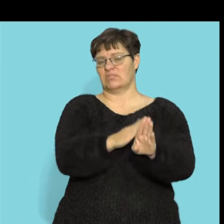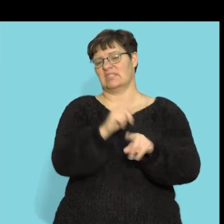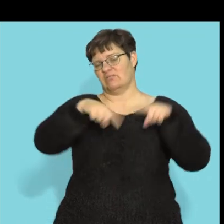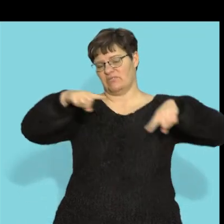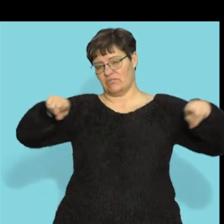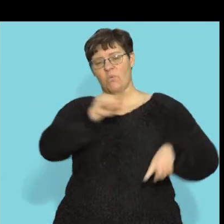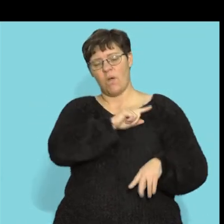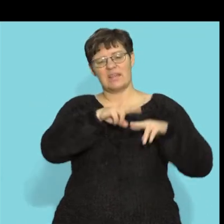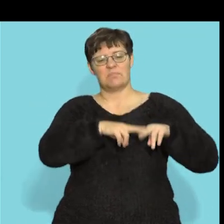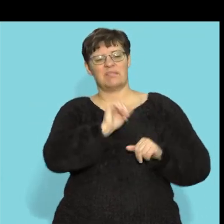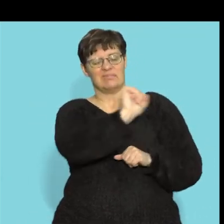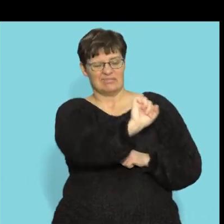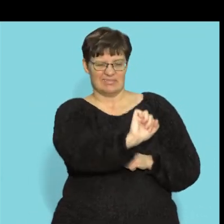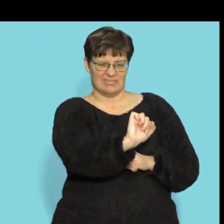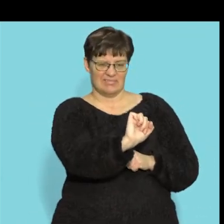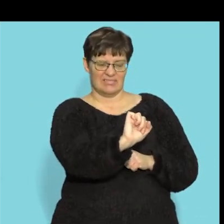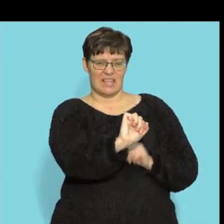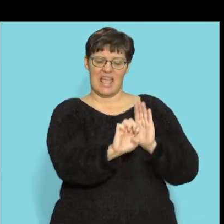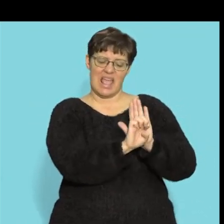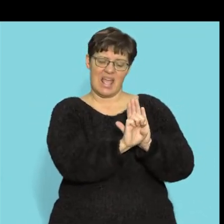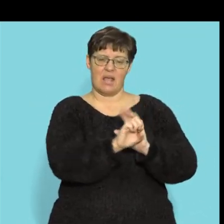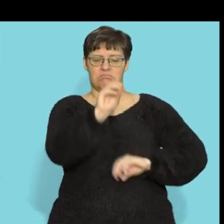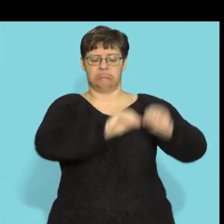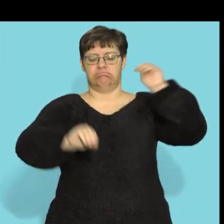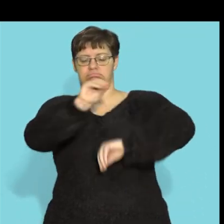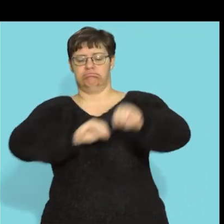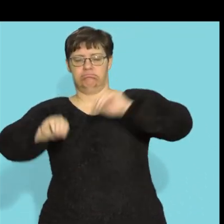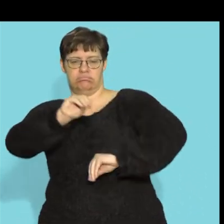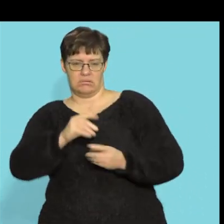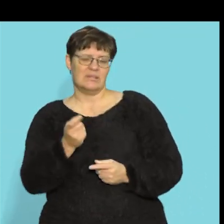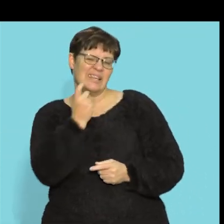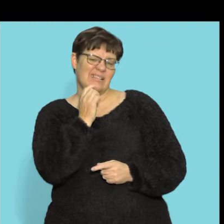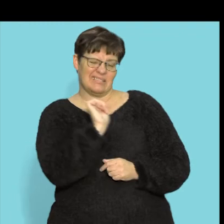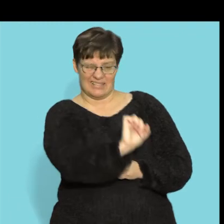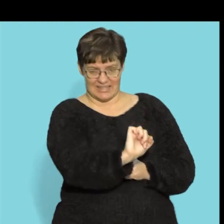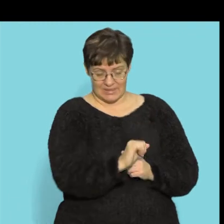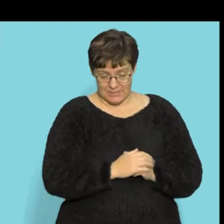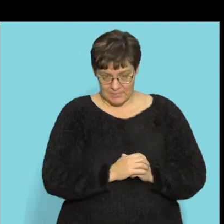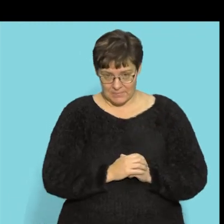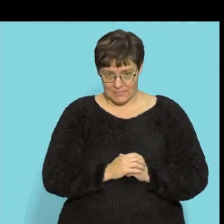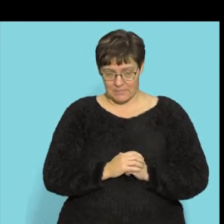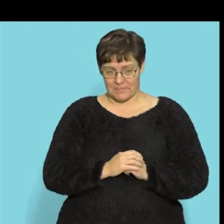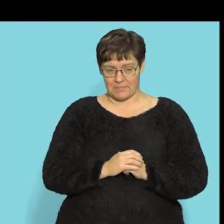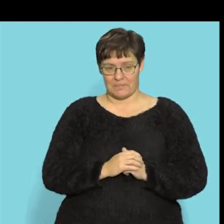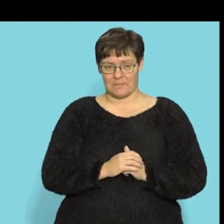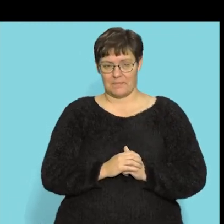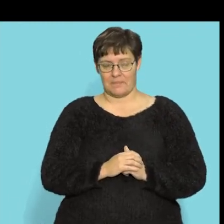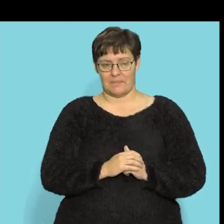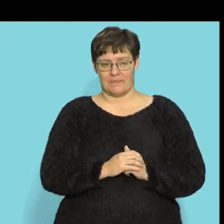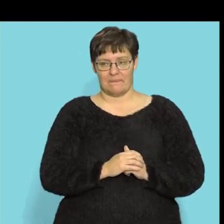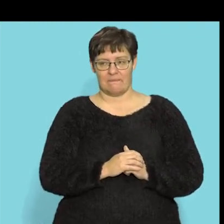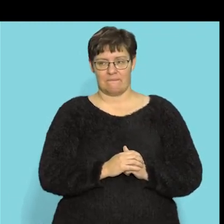different resistance due to its unique electron configuration based on the metallic bonding of that